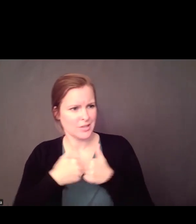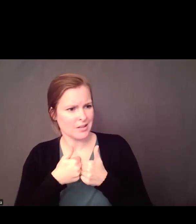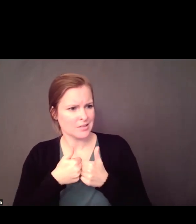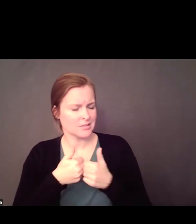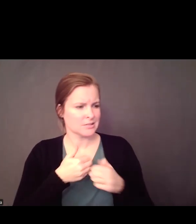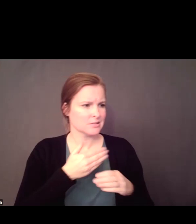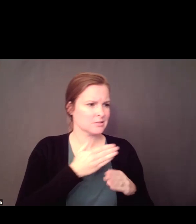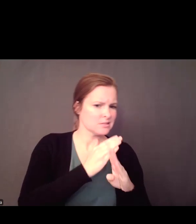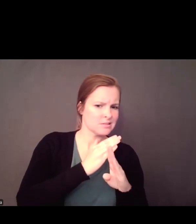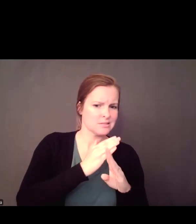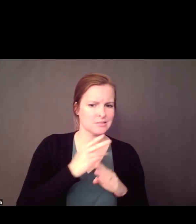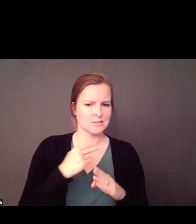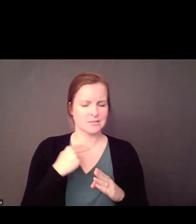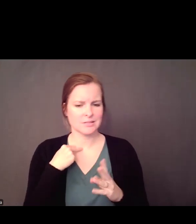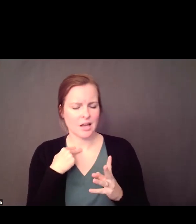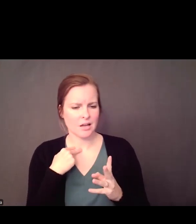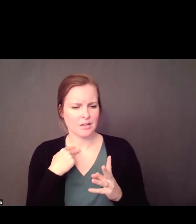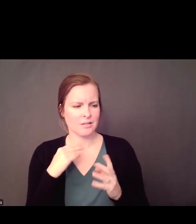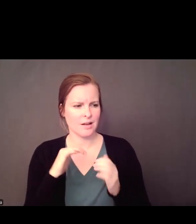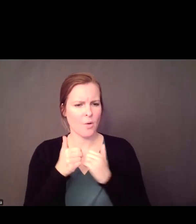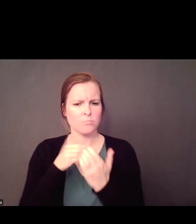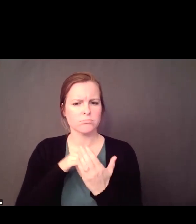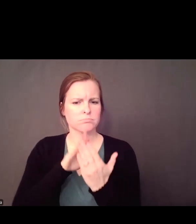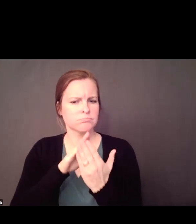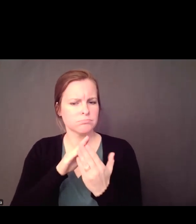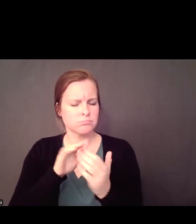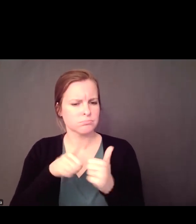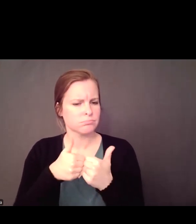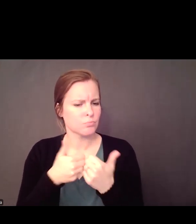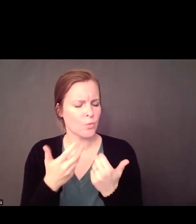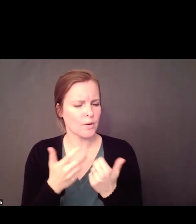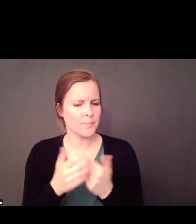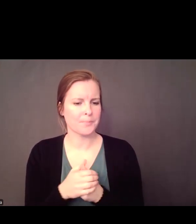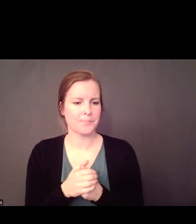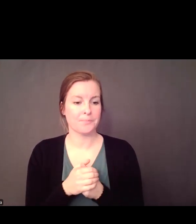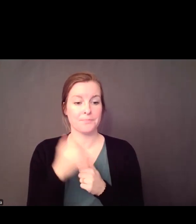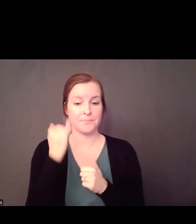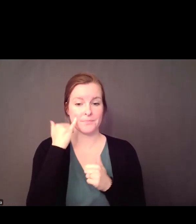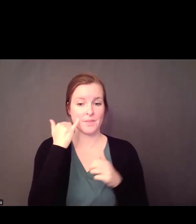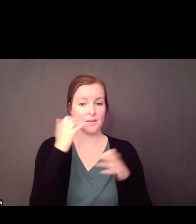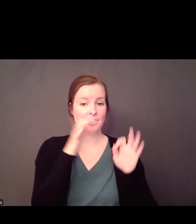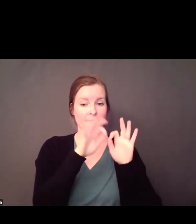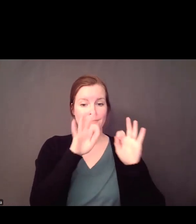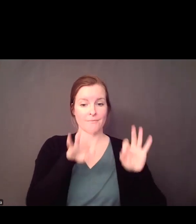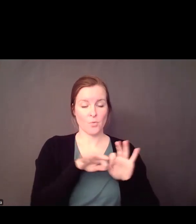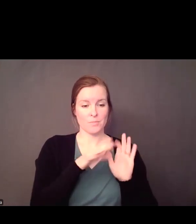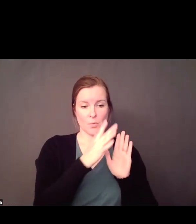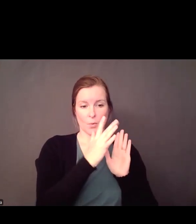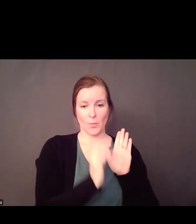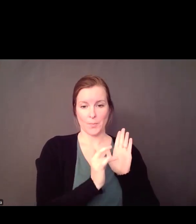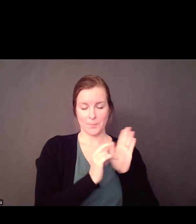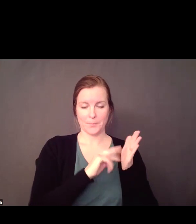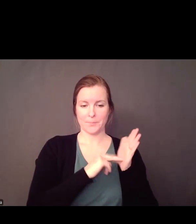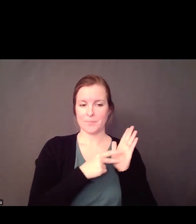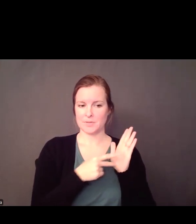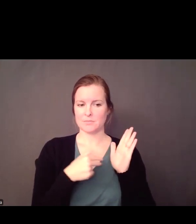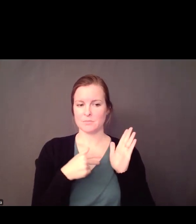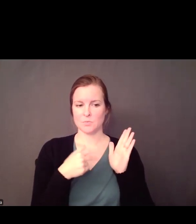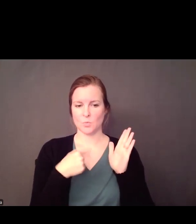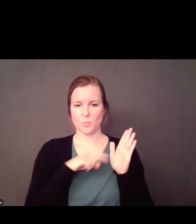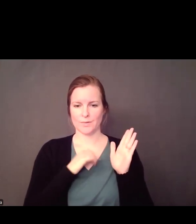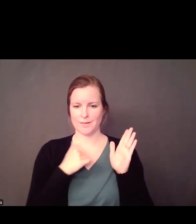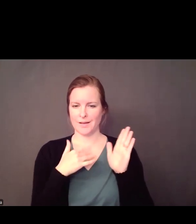were addressed. So when you have one of these blank forms, we've created space for 3 specific skills,